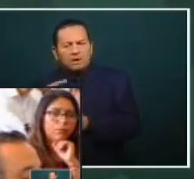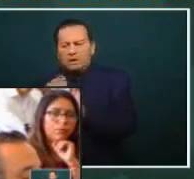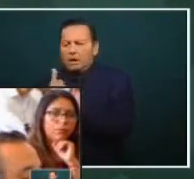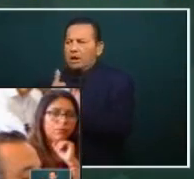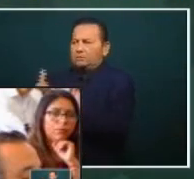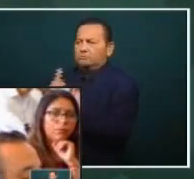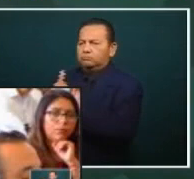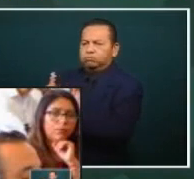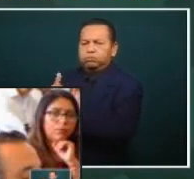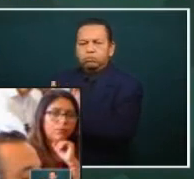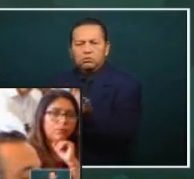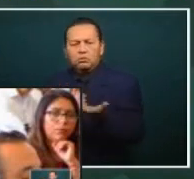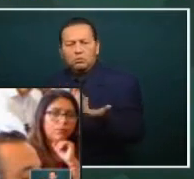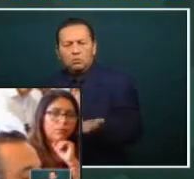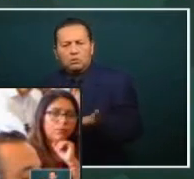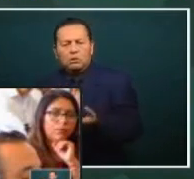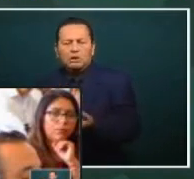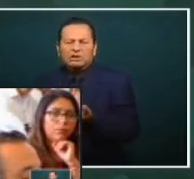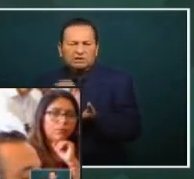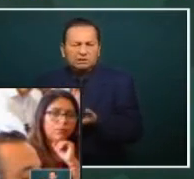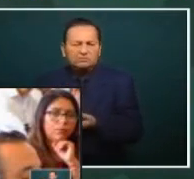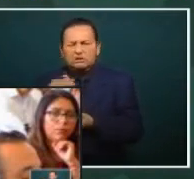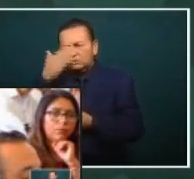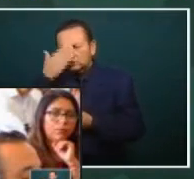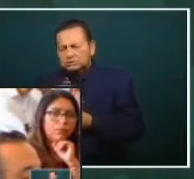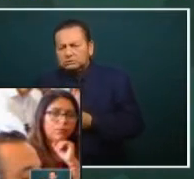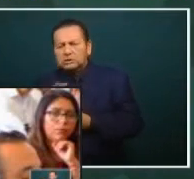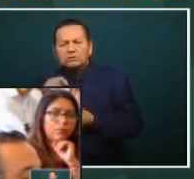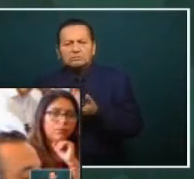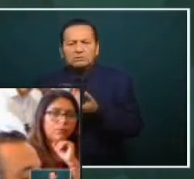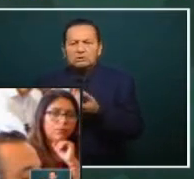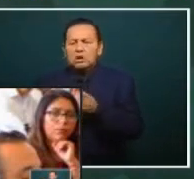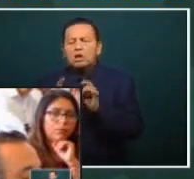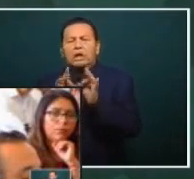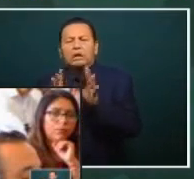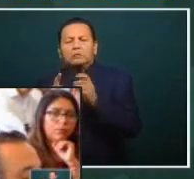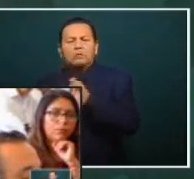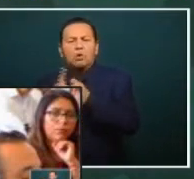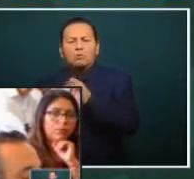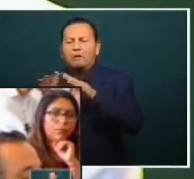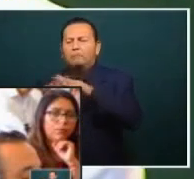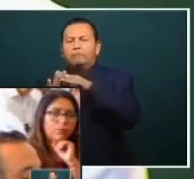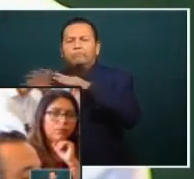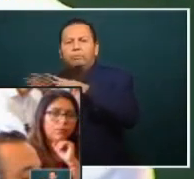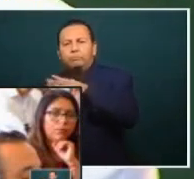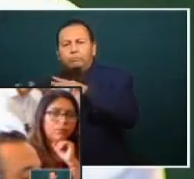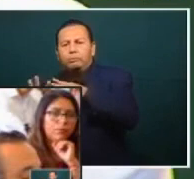in everything relation with the migration